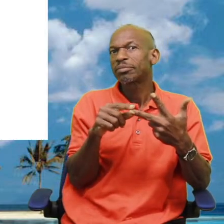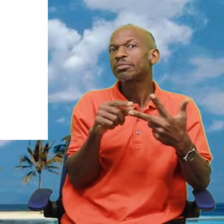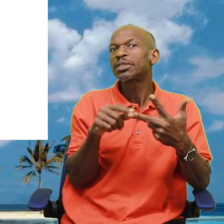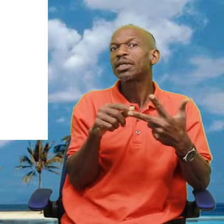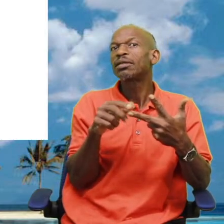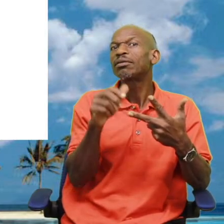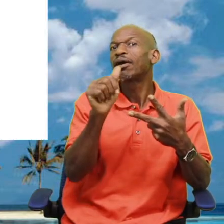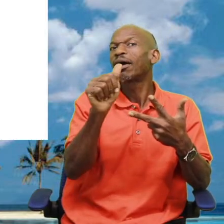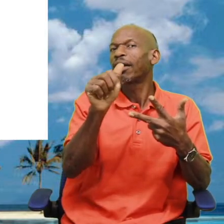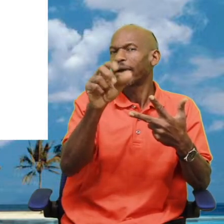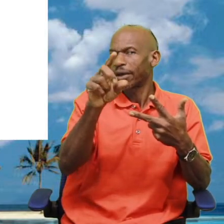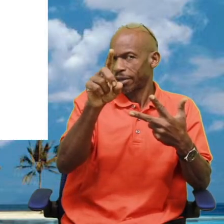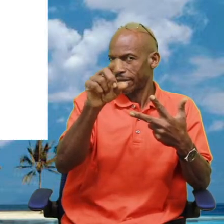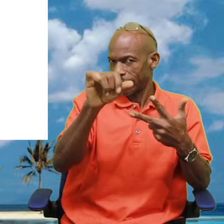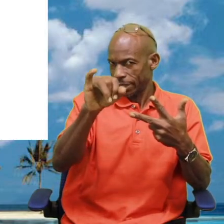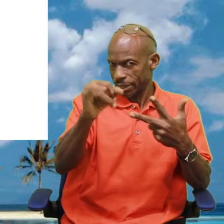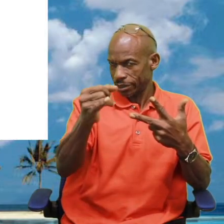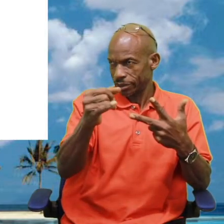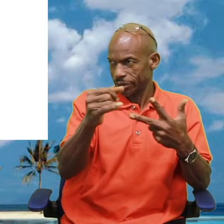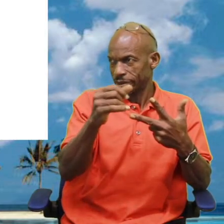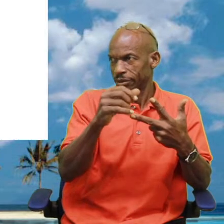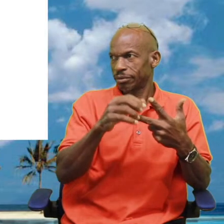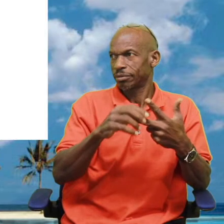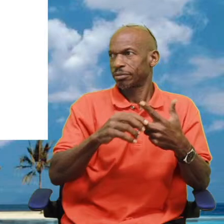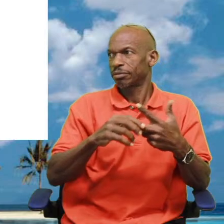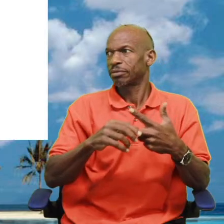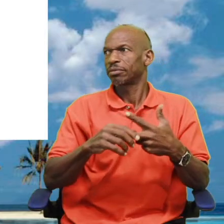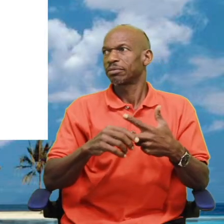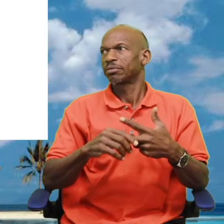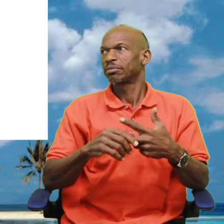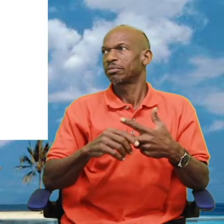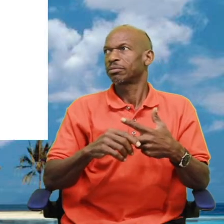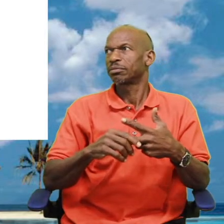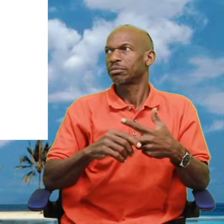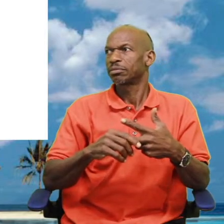And then we are going to write, let me just start over to get more space. Oops.